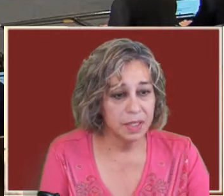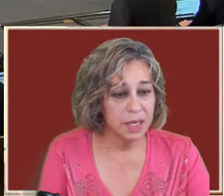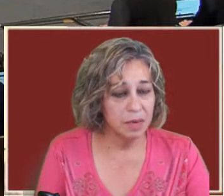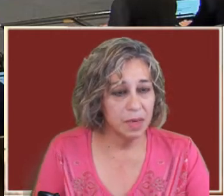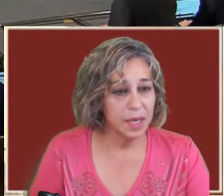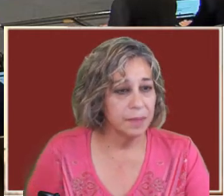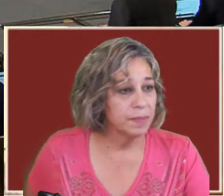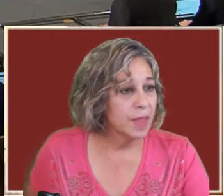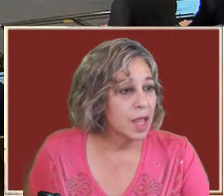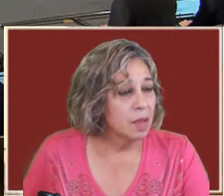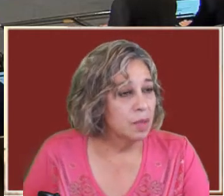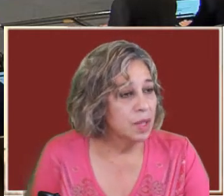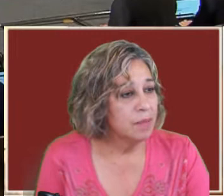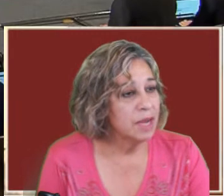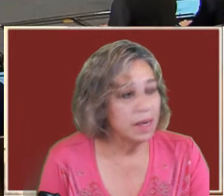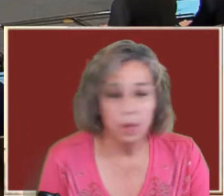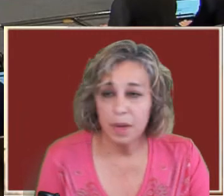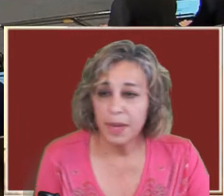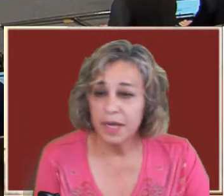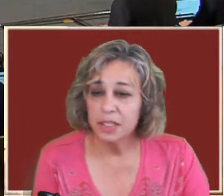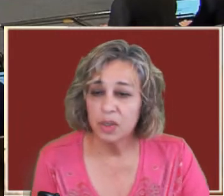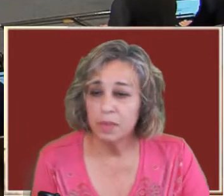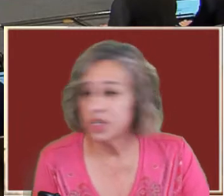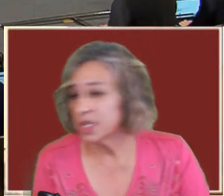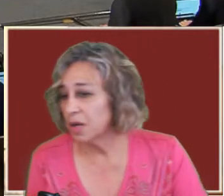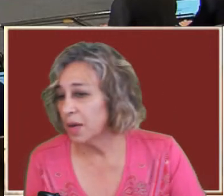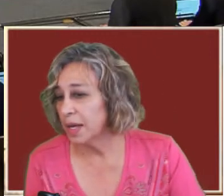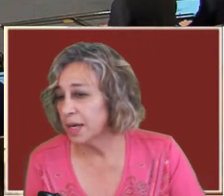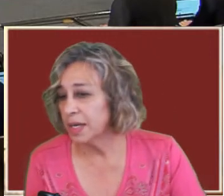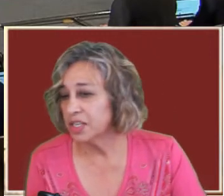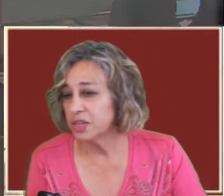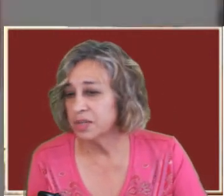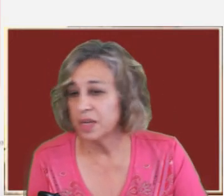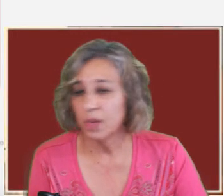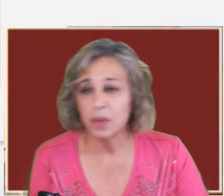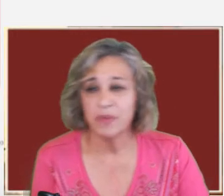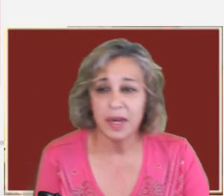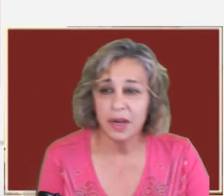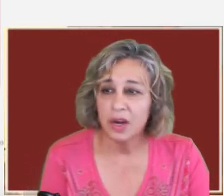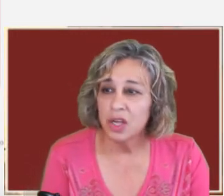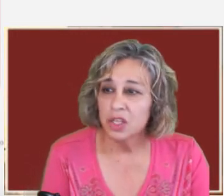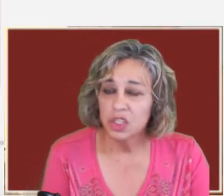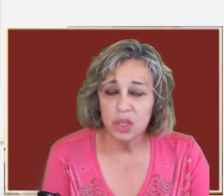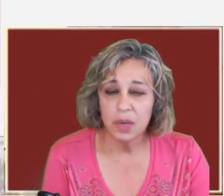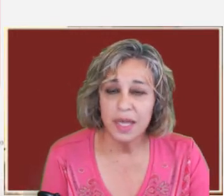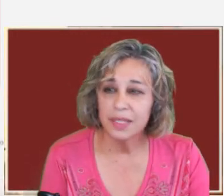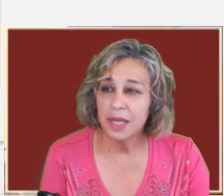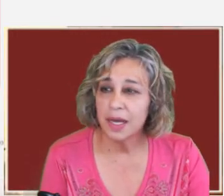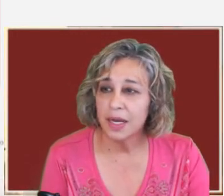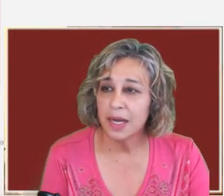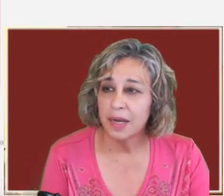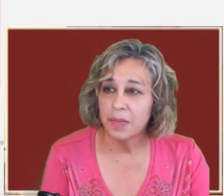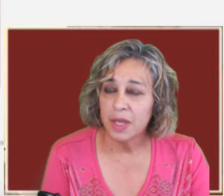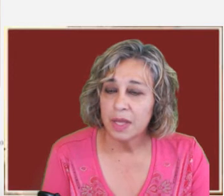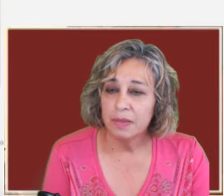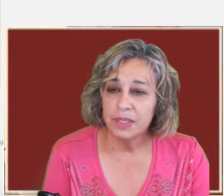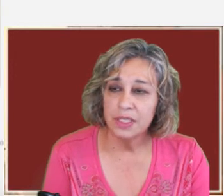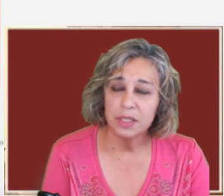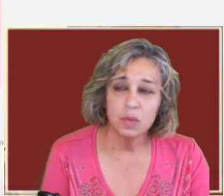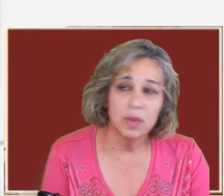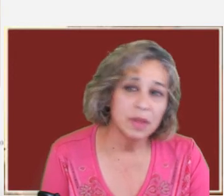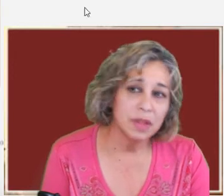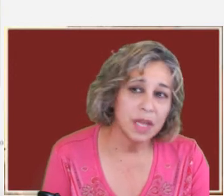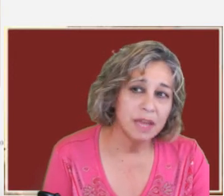Well, it's not working. Well, I'm not gonna worry about it. So I'm just gonna go ahead and let you see what we've got here. So he's got, this